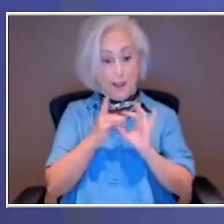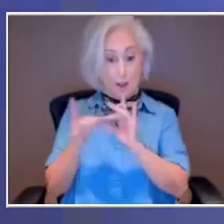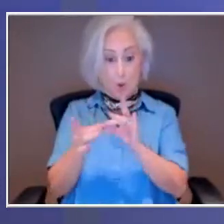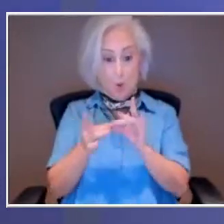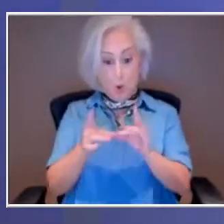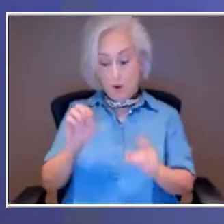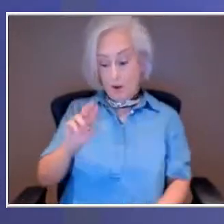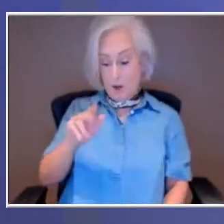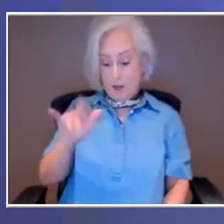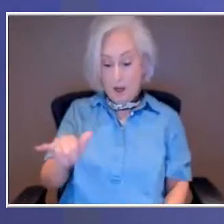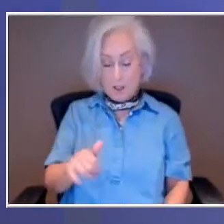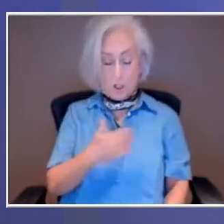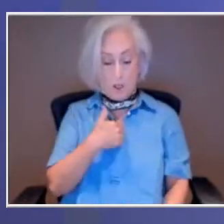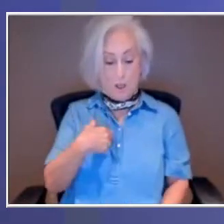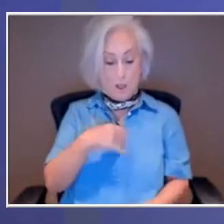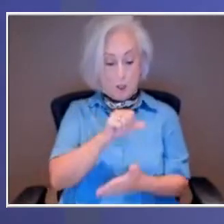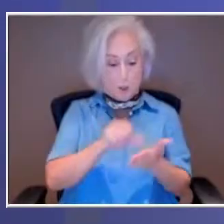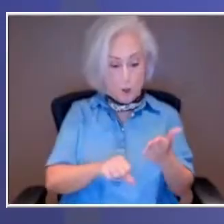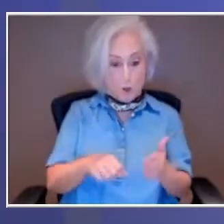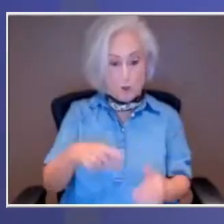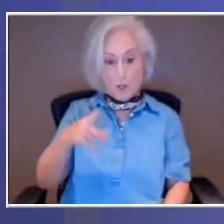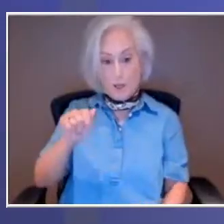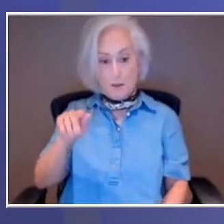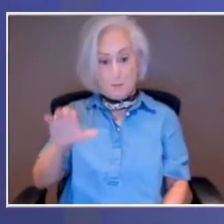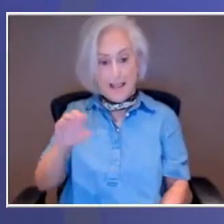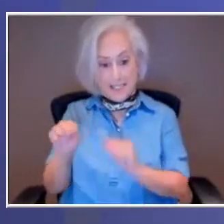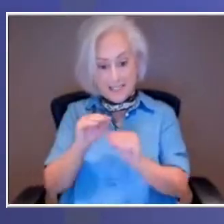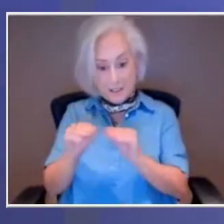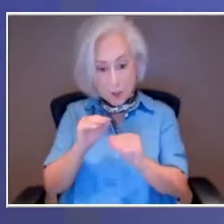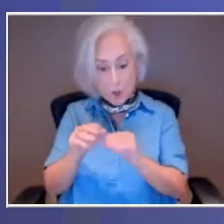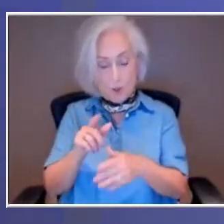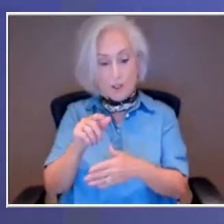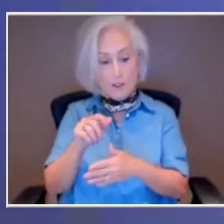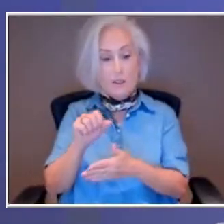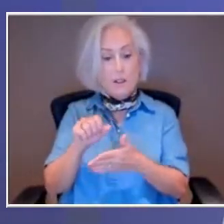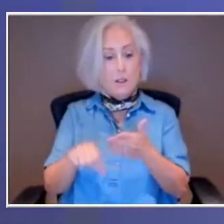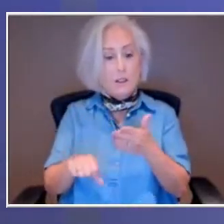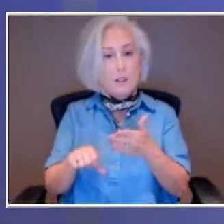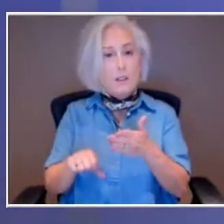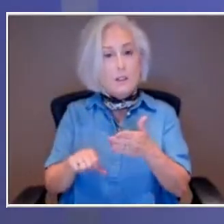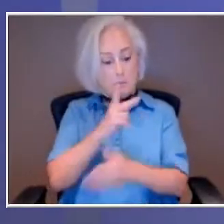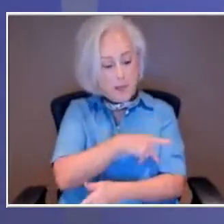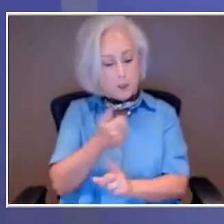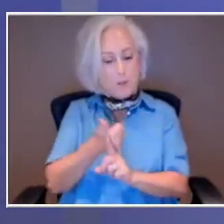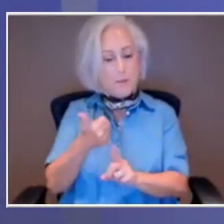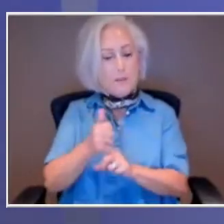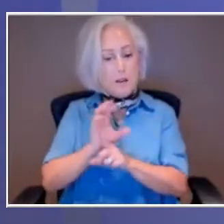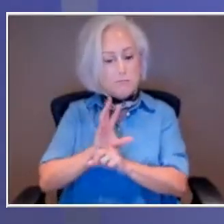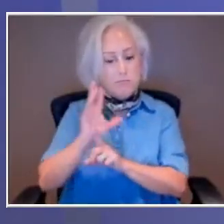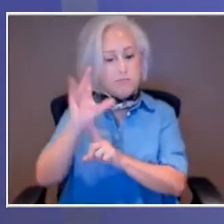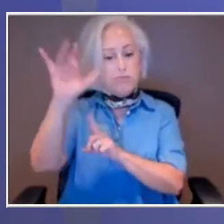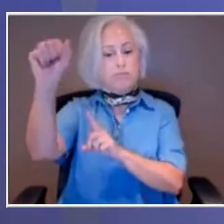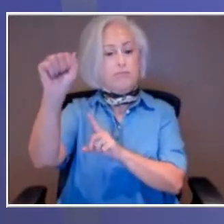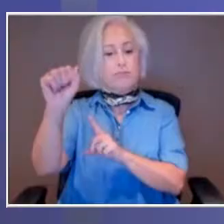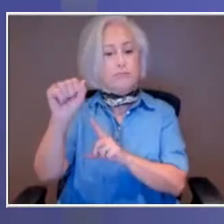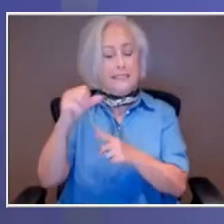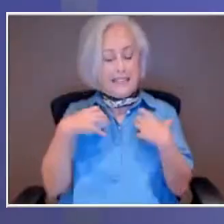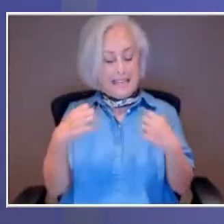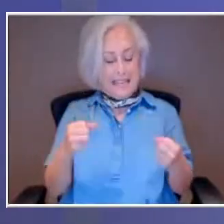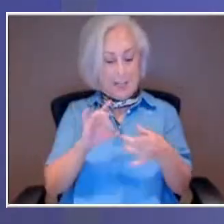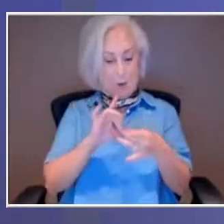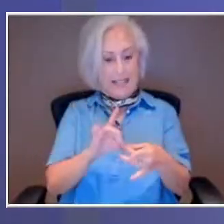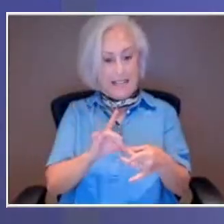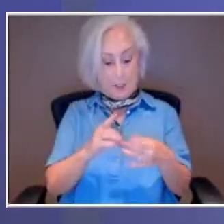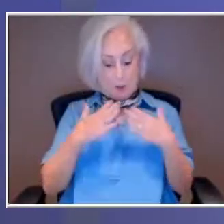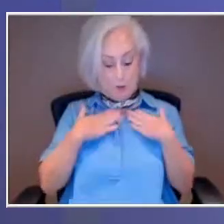breast surgery, plastic surgery, that patients thrive. Healing is about body, mind, and community, and we can provide comprehensive